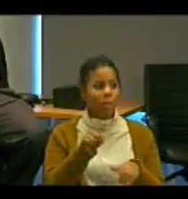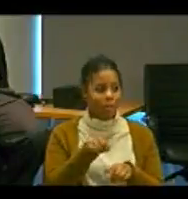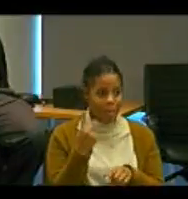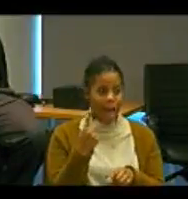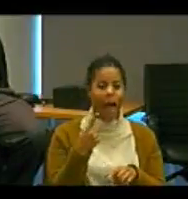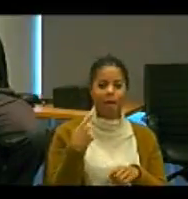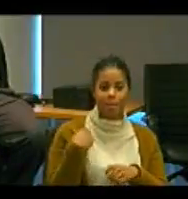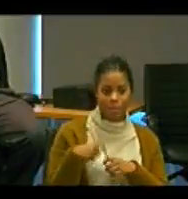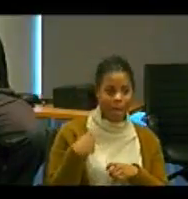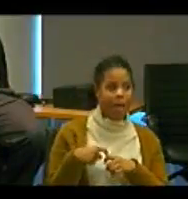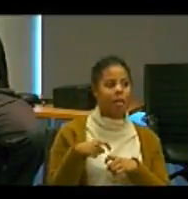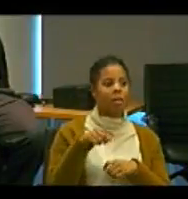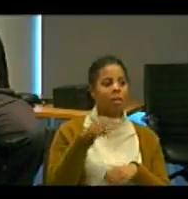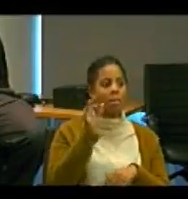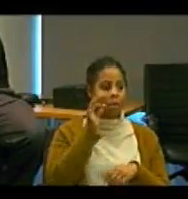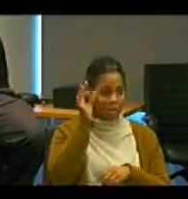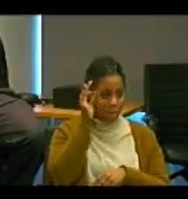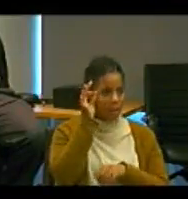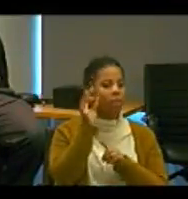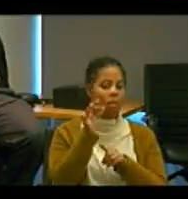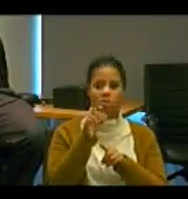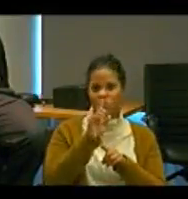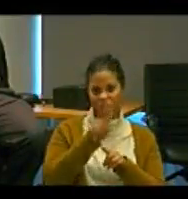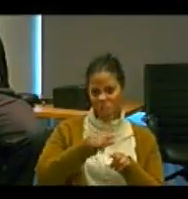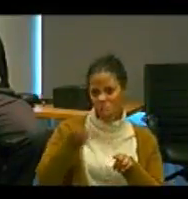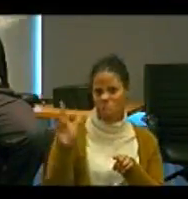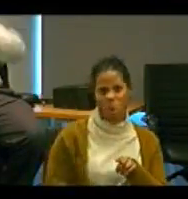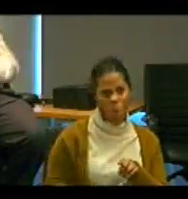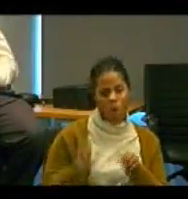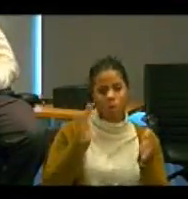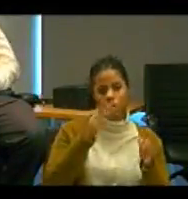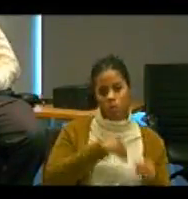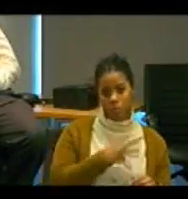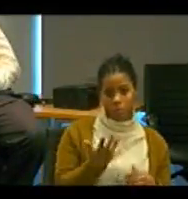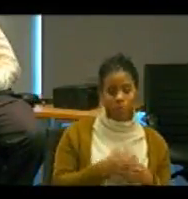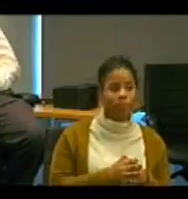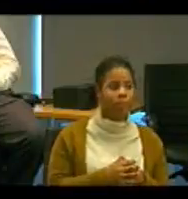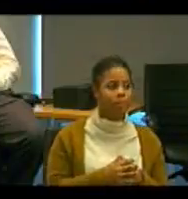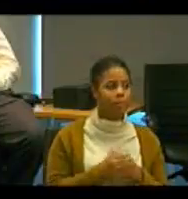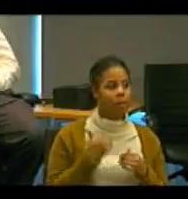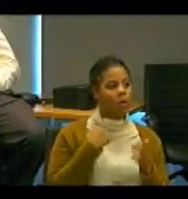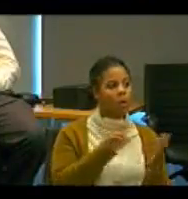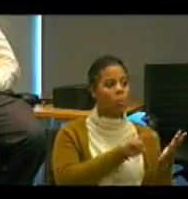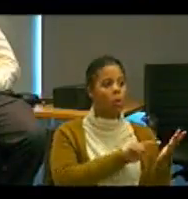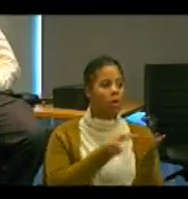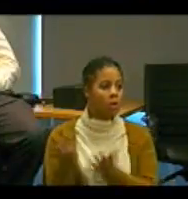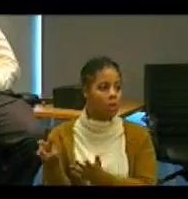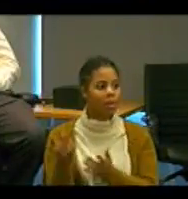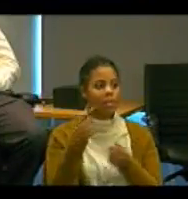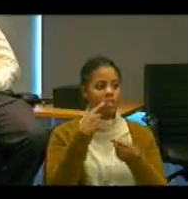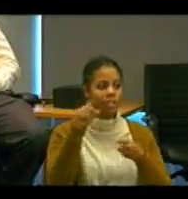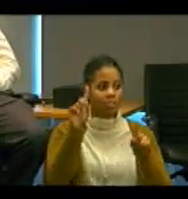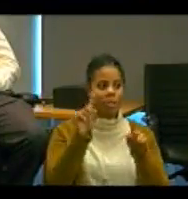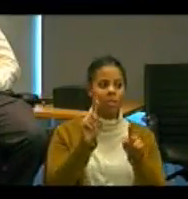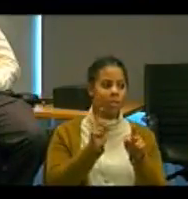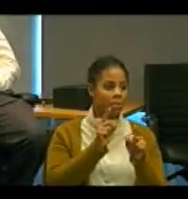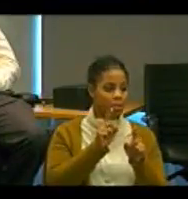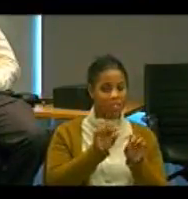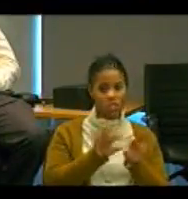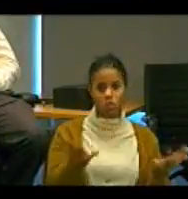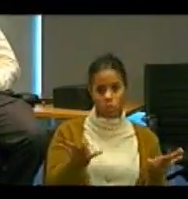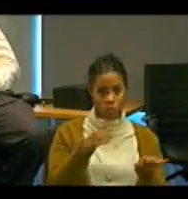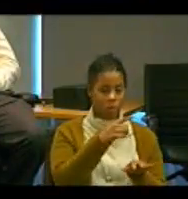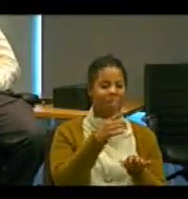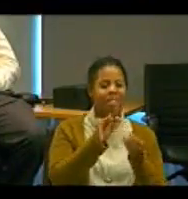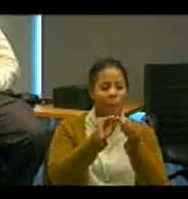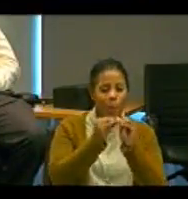children much lower. Next slide, please. When we look at this across the achievement distribution, these are the numbers I was just presenting.